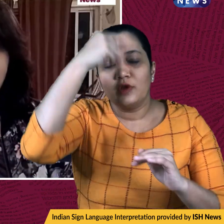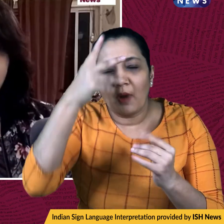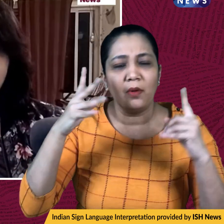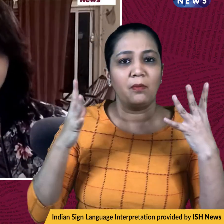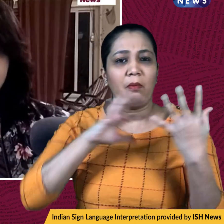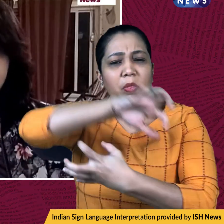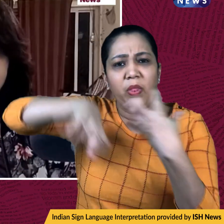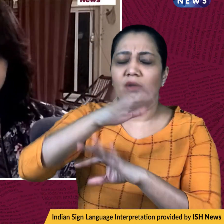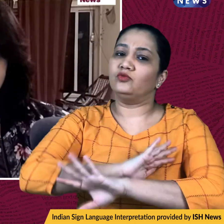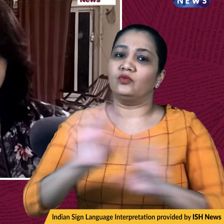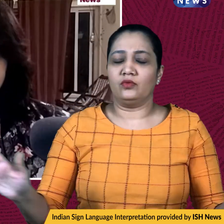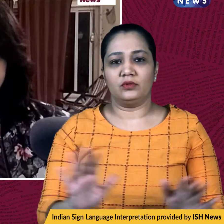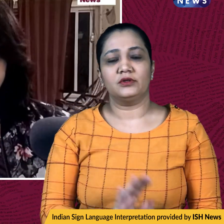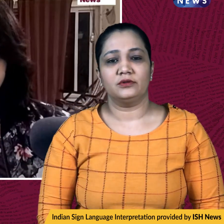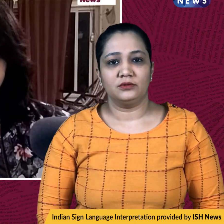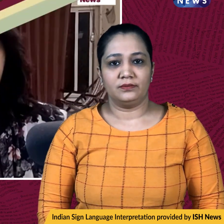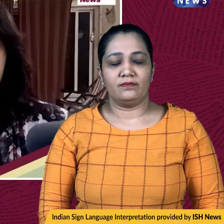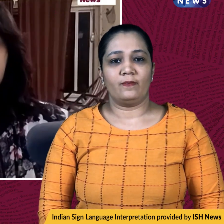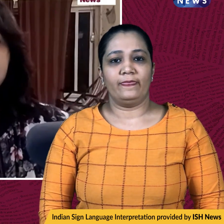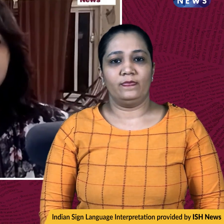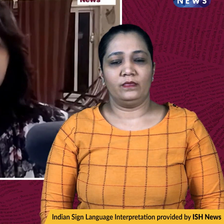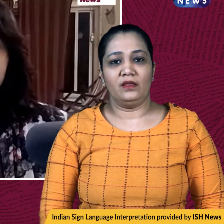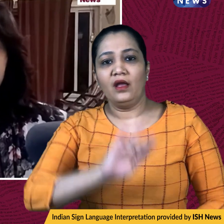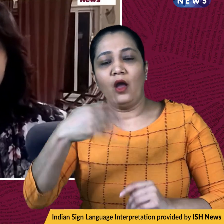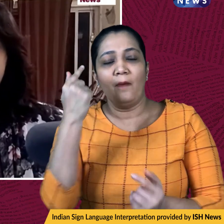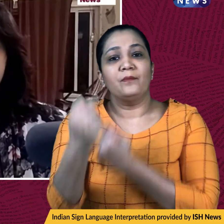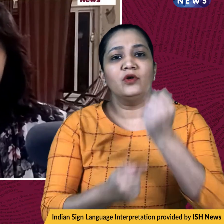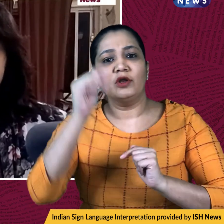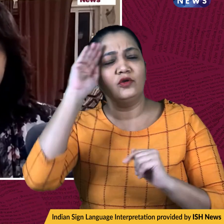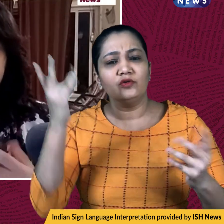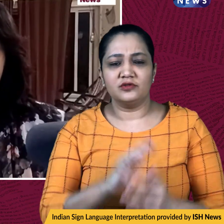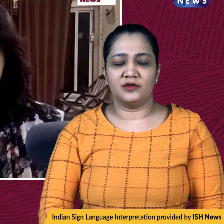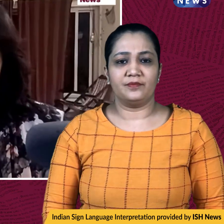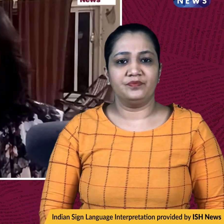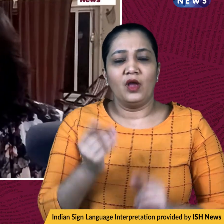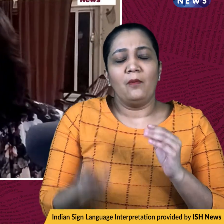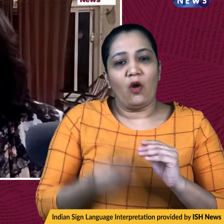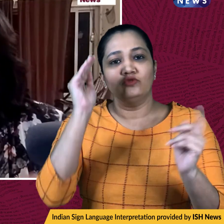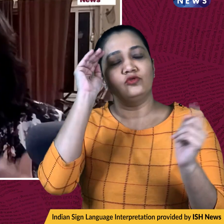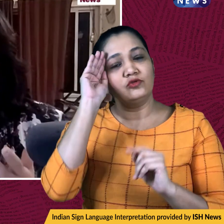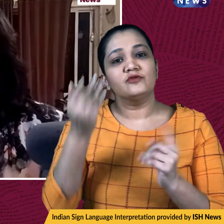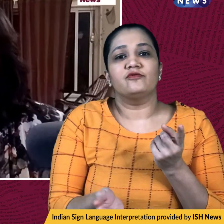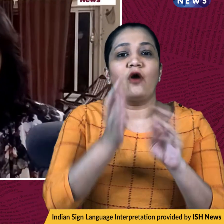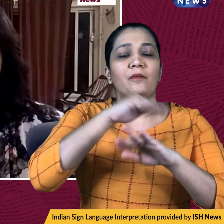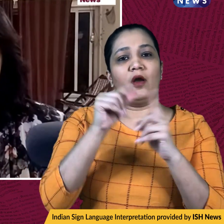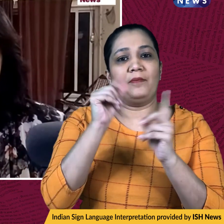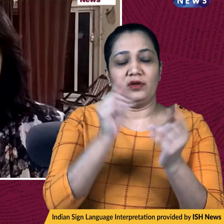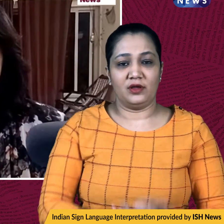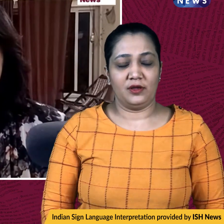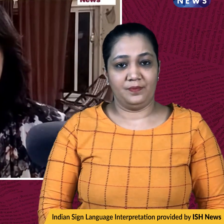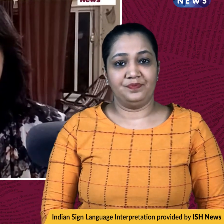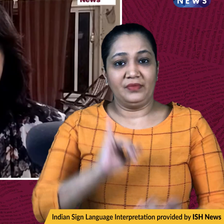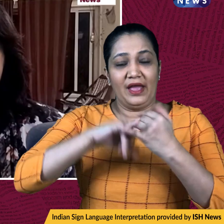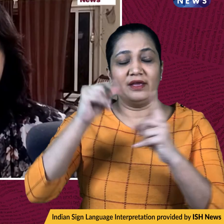complications at a later stage. On to some political news now, most of it coming in from Uttar Pradesh. Samajwadi